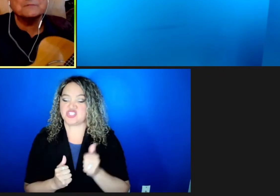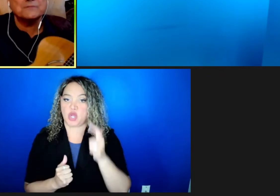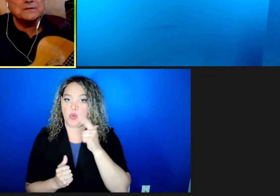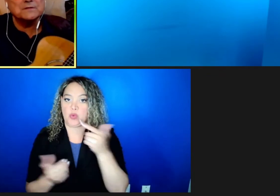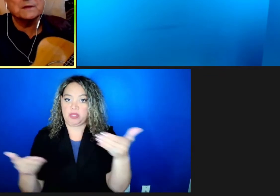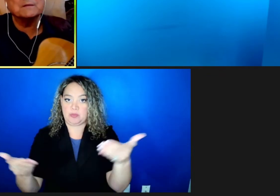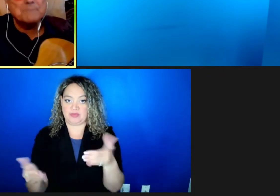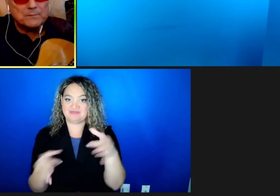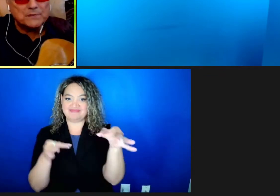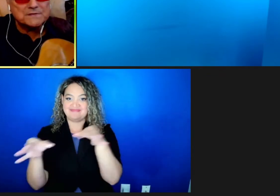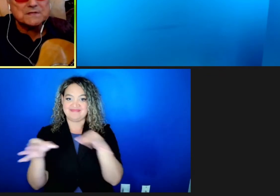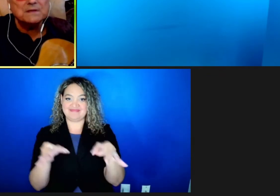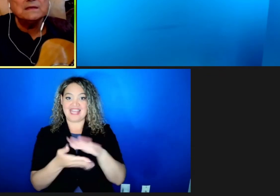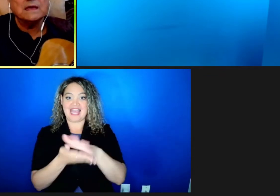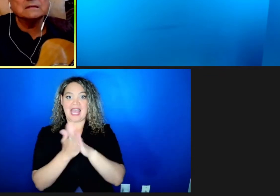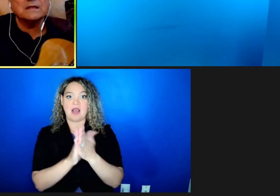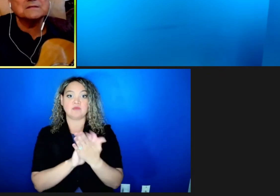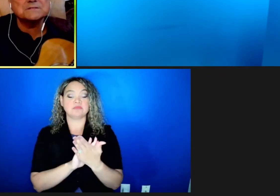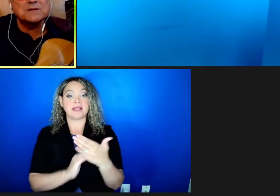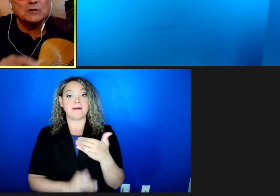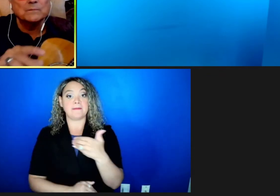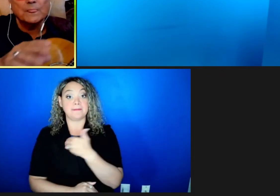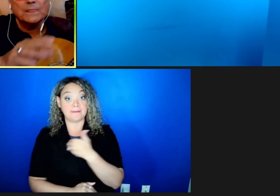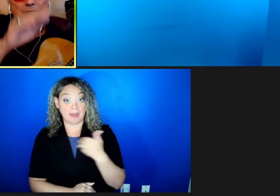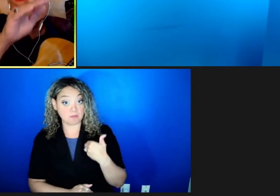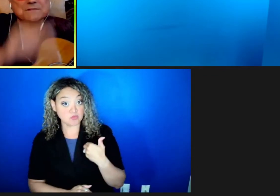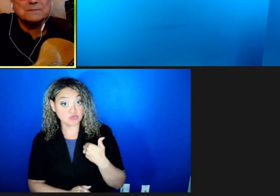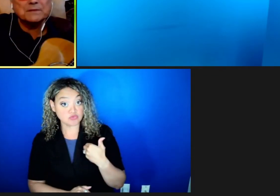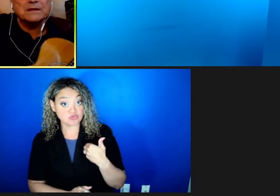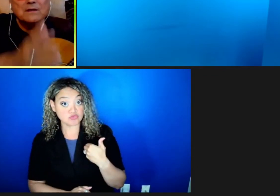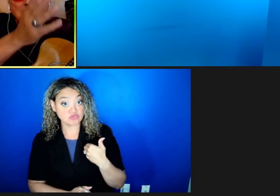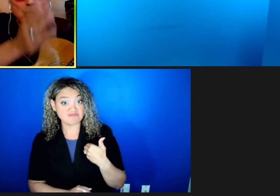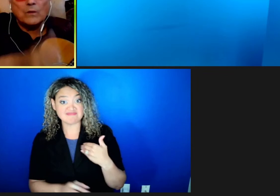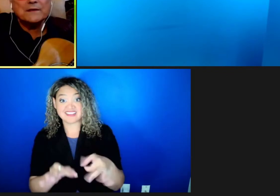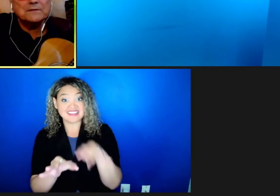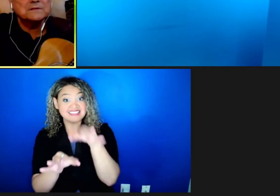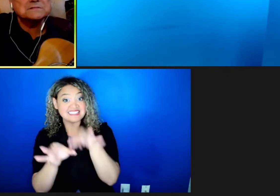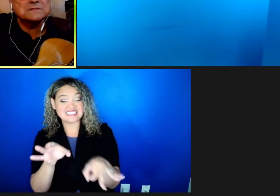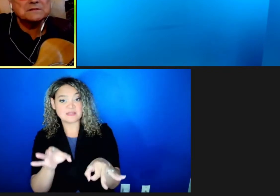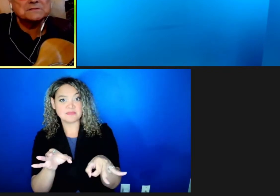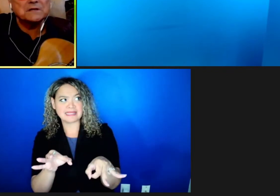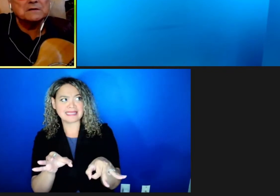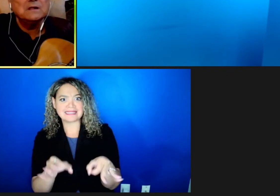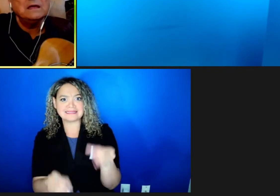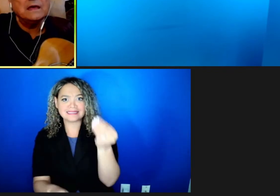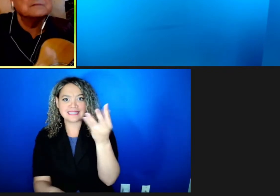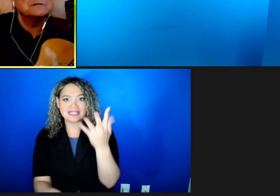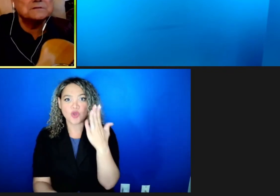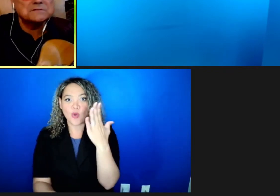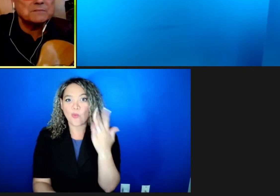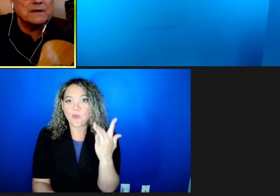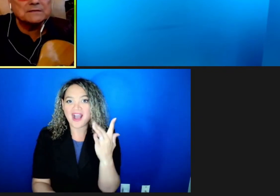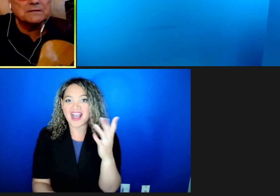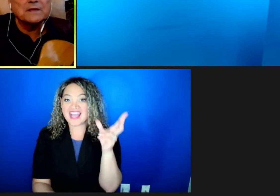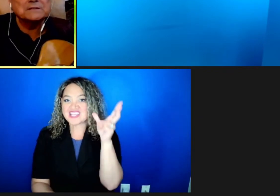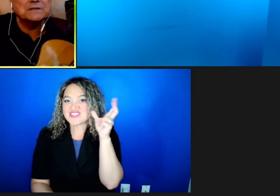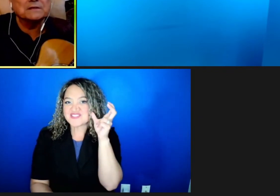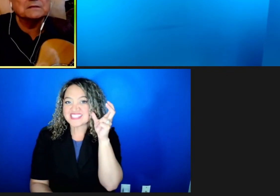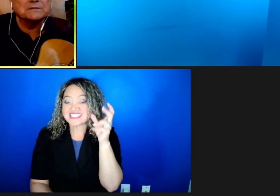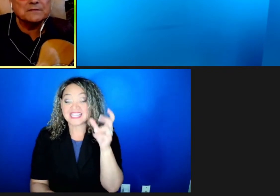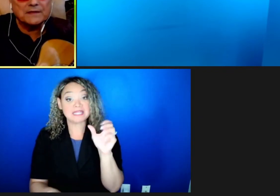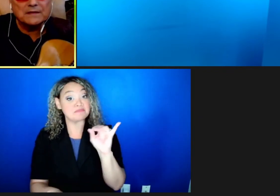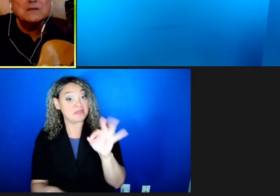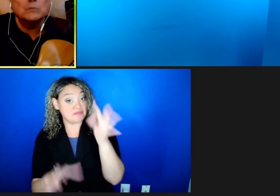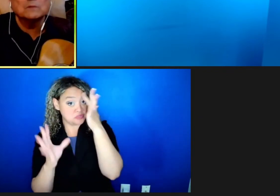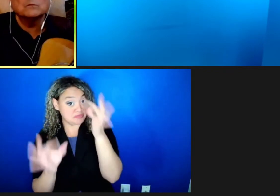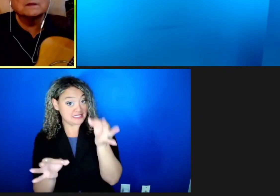way for you to become members and let us know very simply why you listen to the show. And if you choose to make a donation, you can